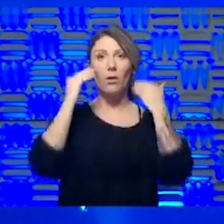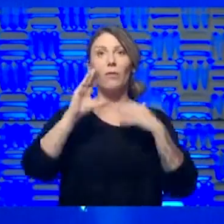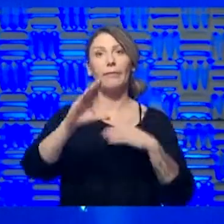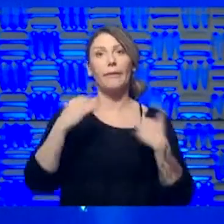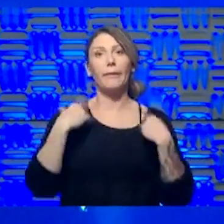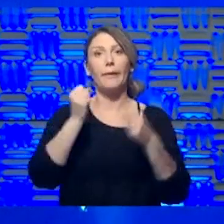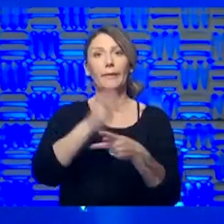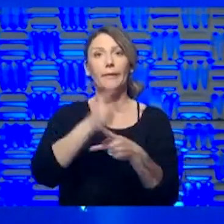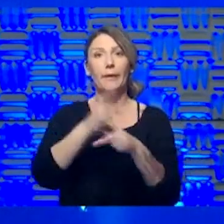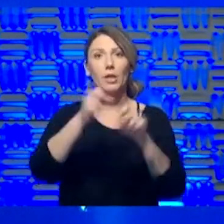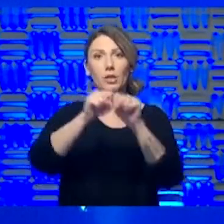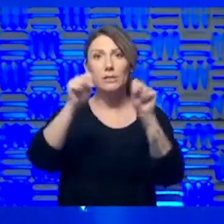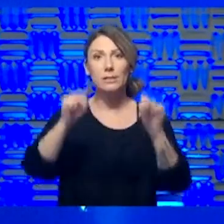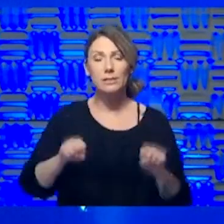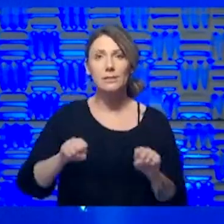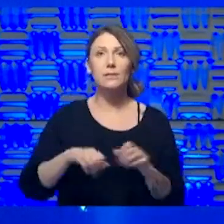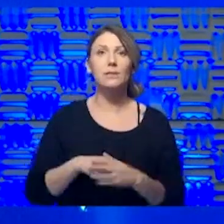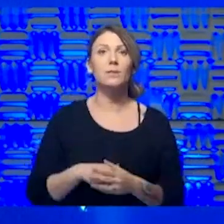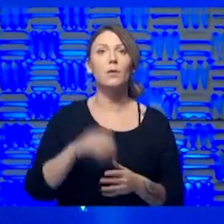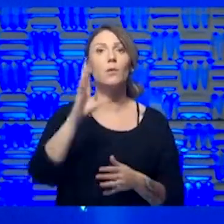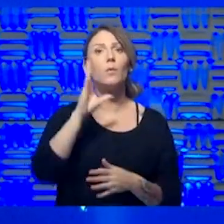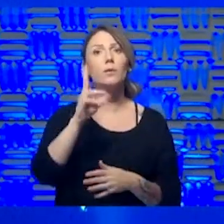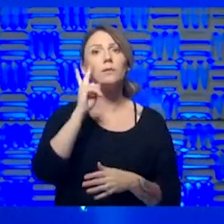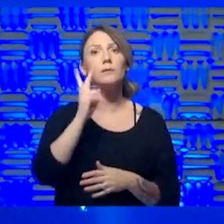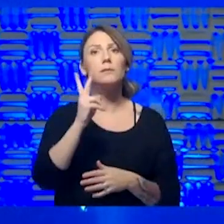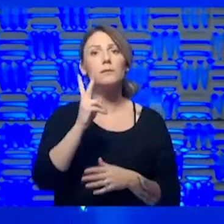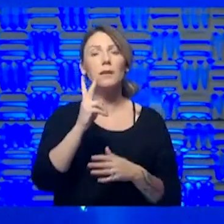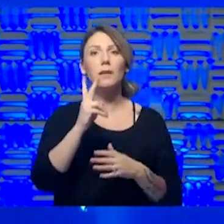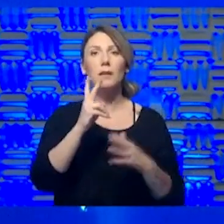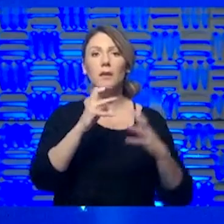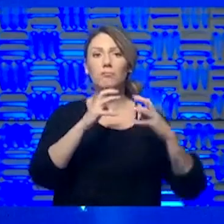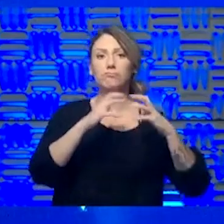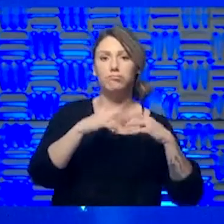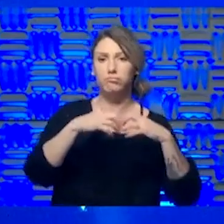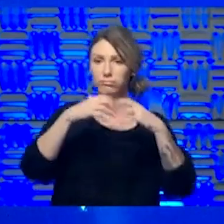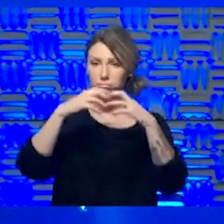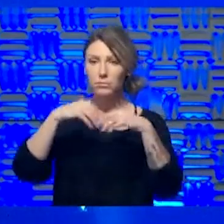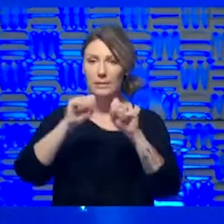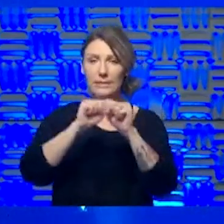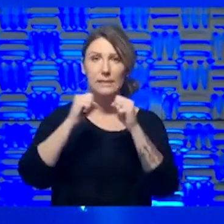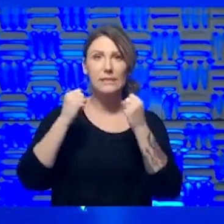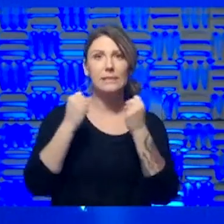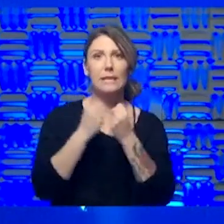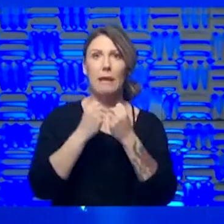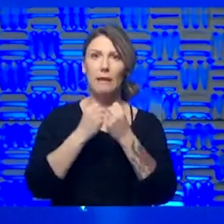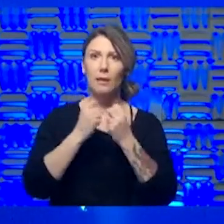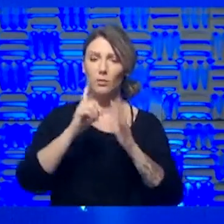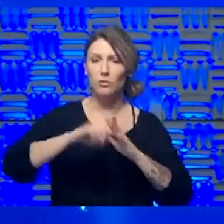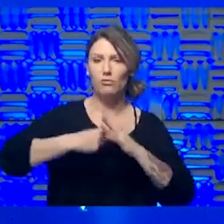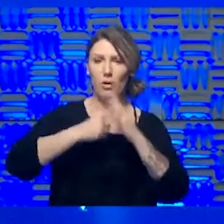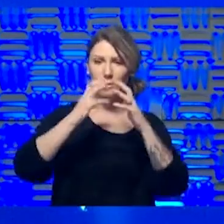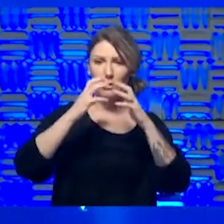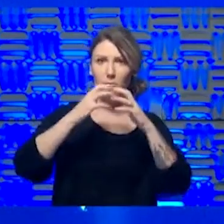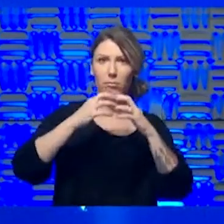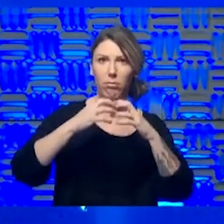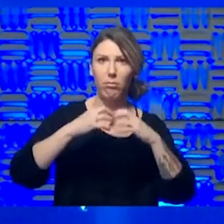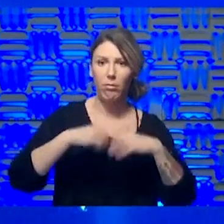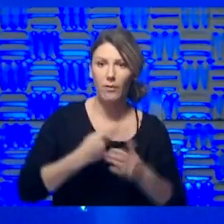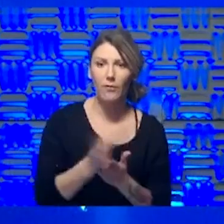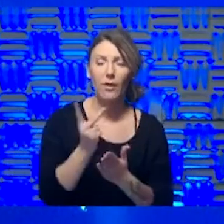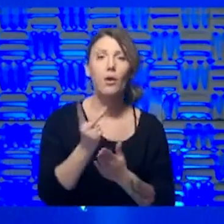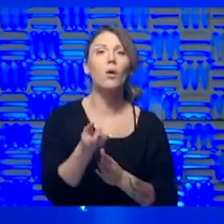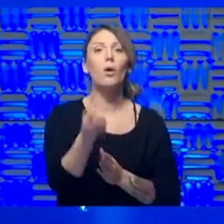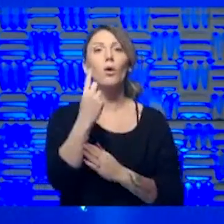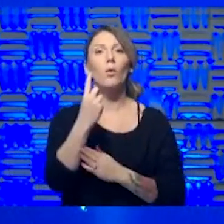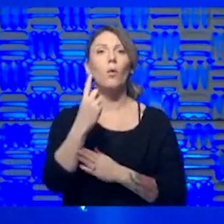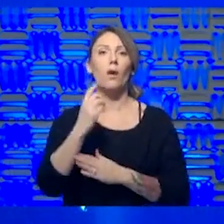and that it will see a lot of a breakdown of society. one of our physicians just came back from New York,